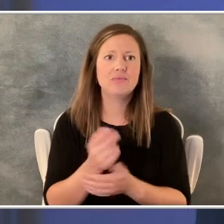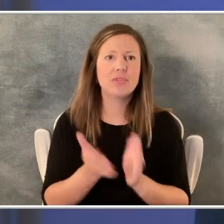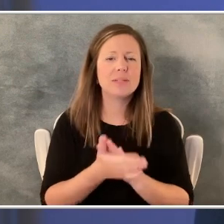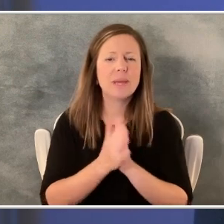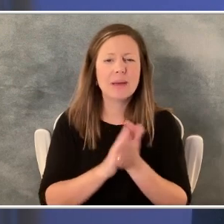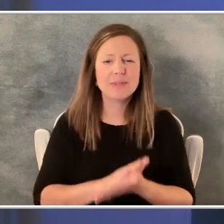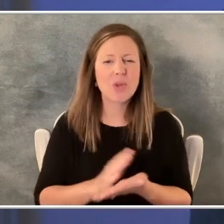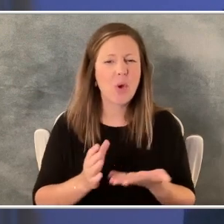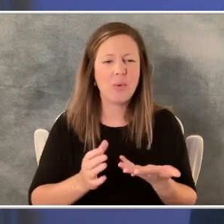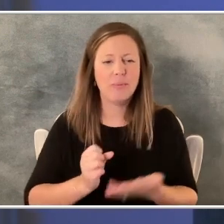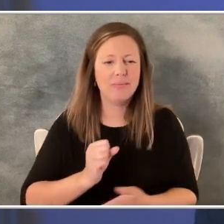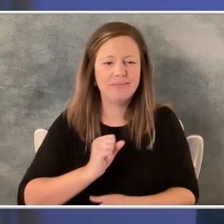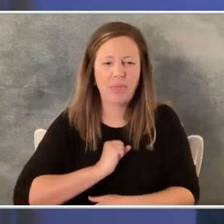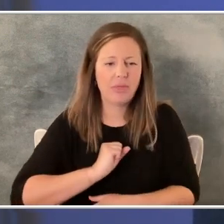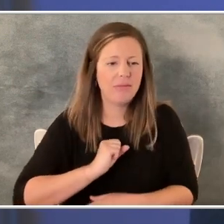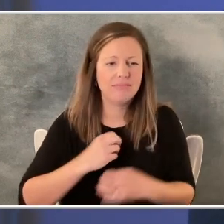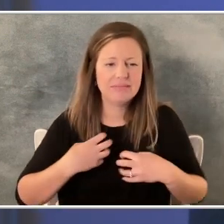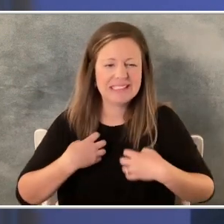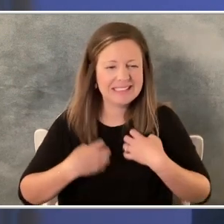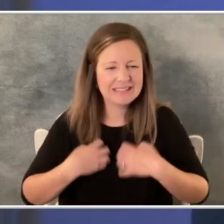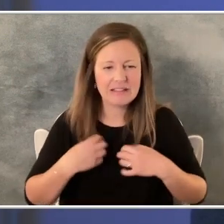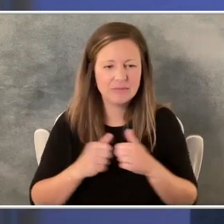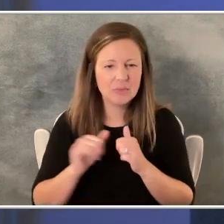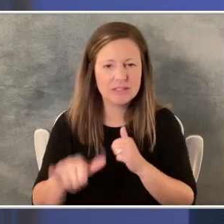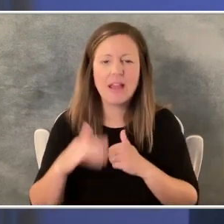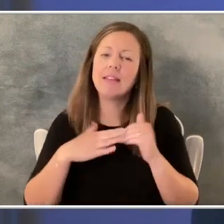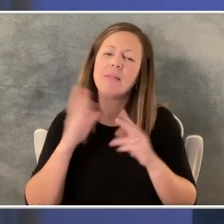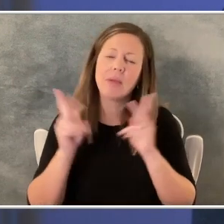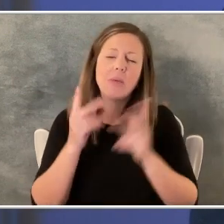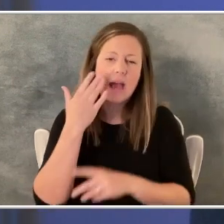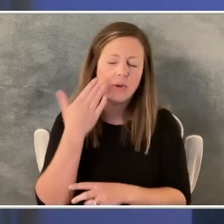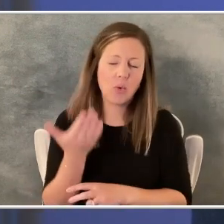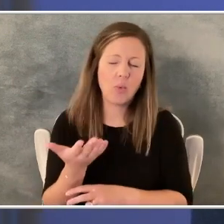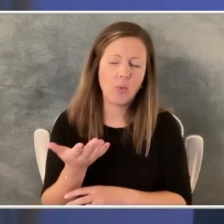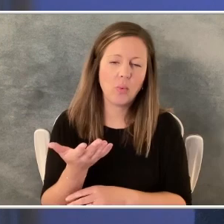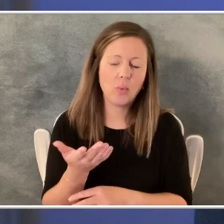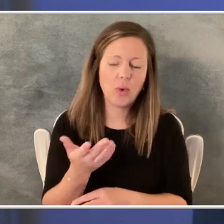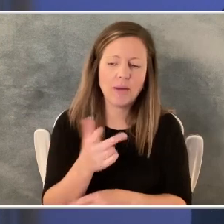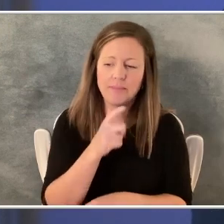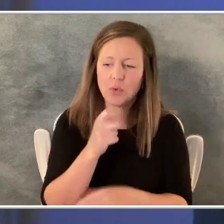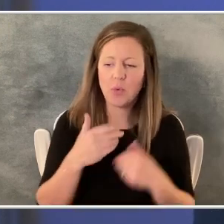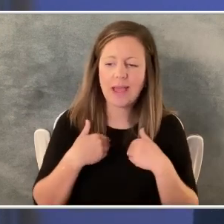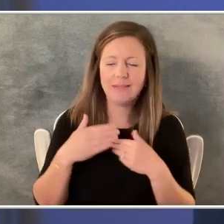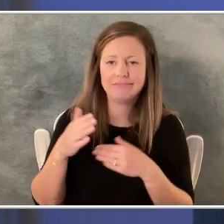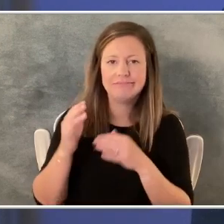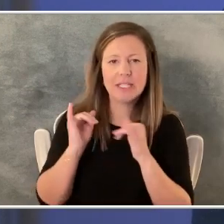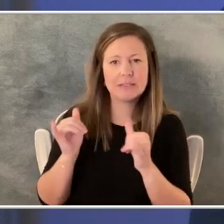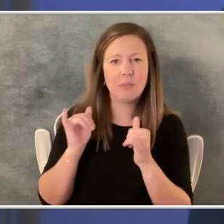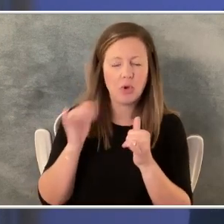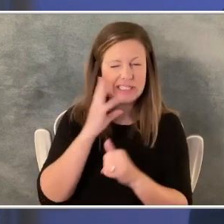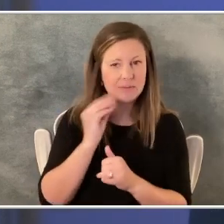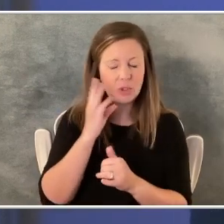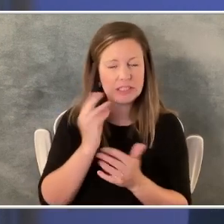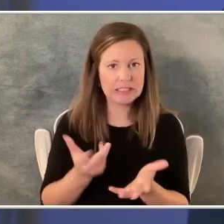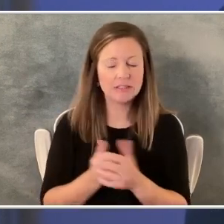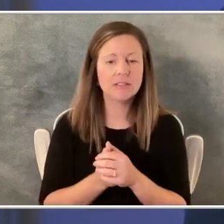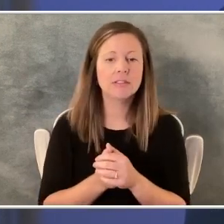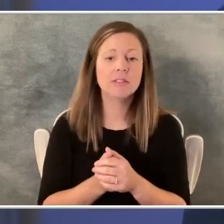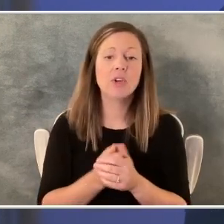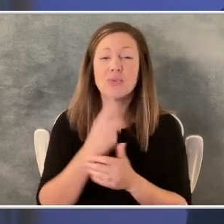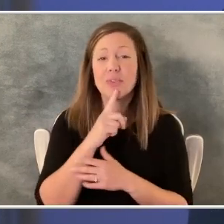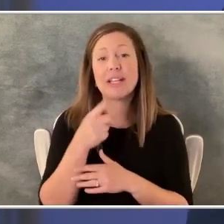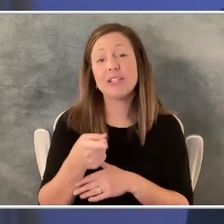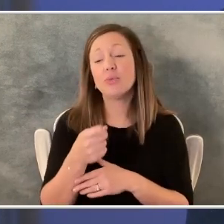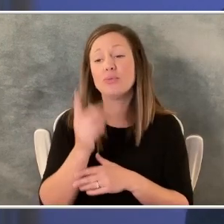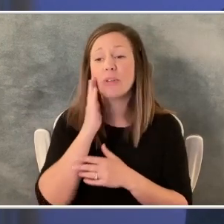least those I've spoken to that had shared the same experience that I did. You just reach a point where